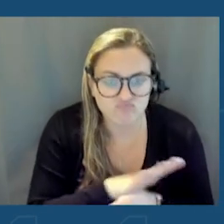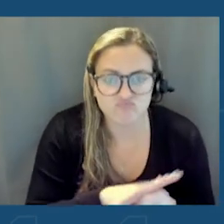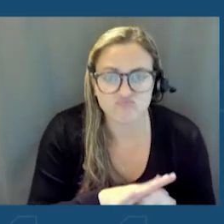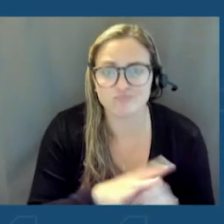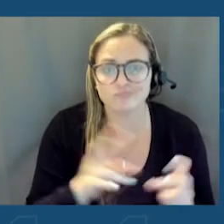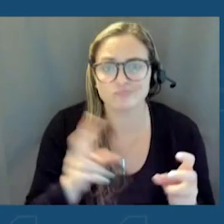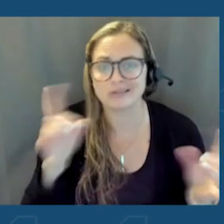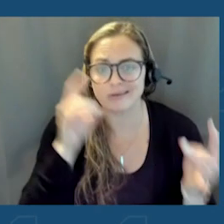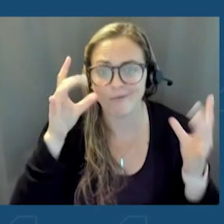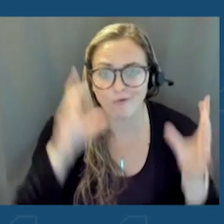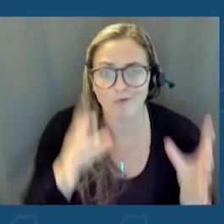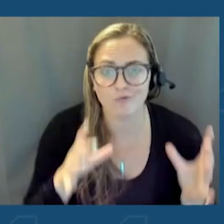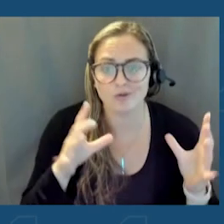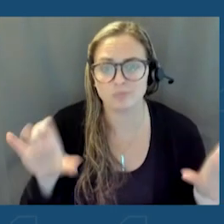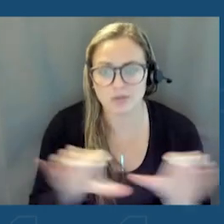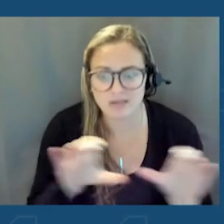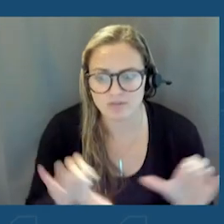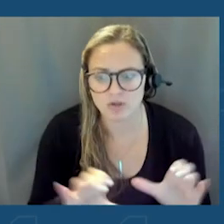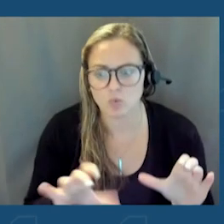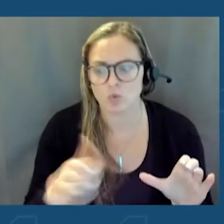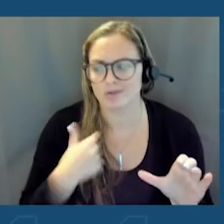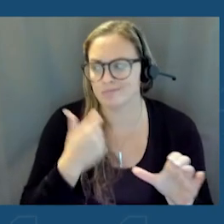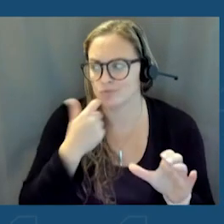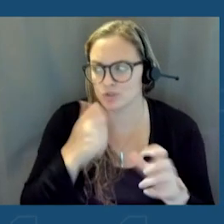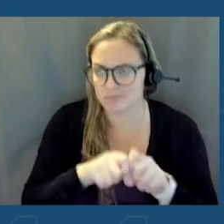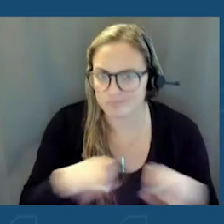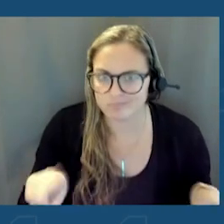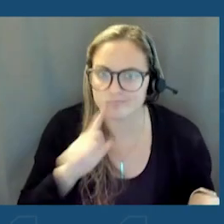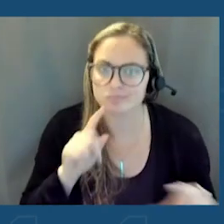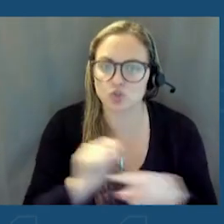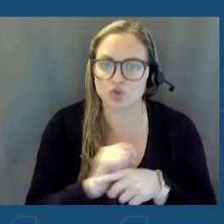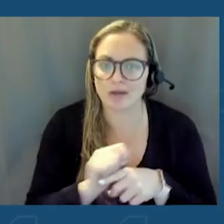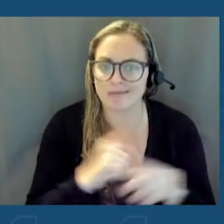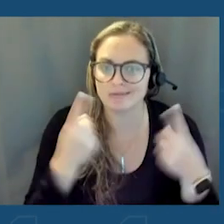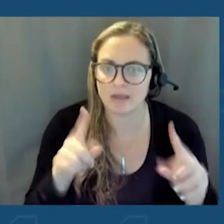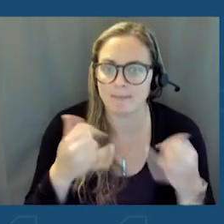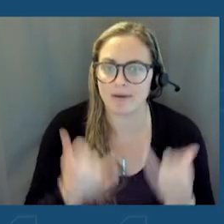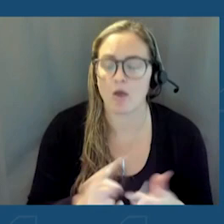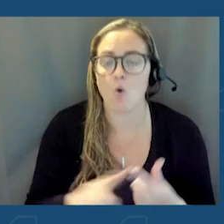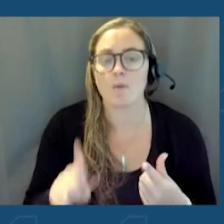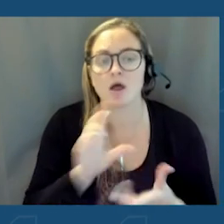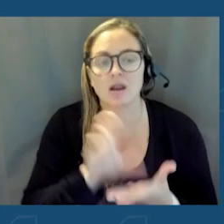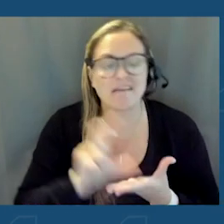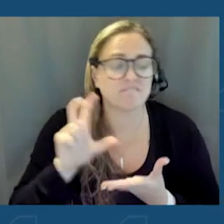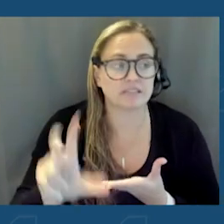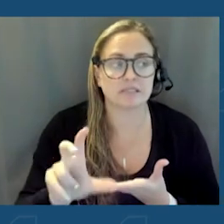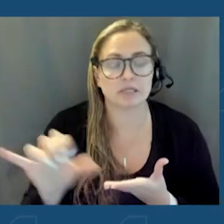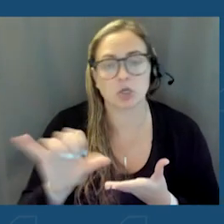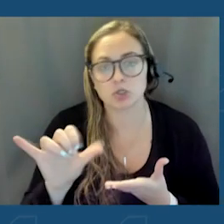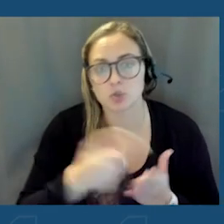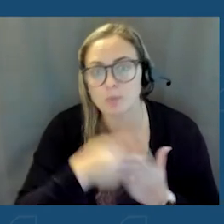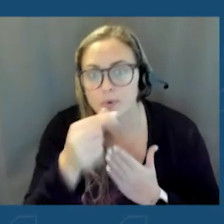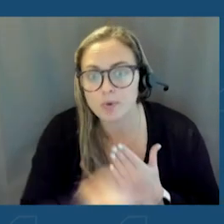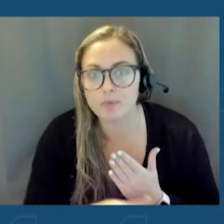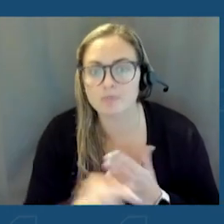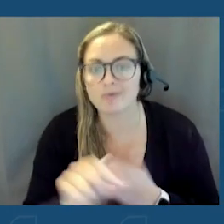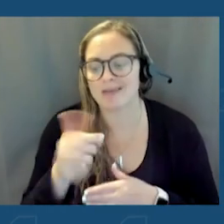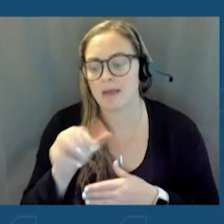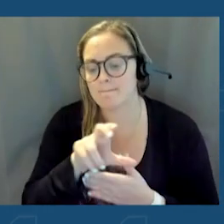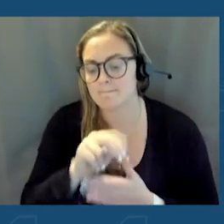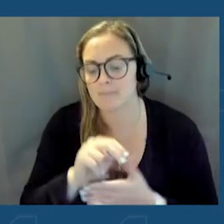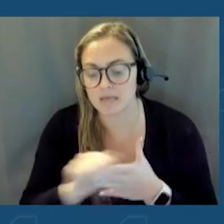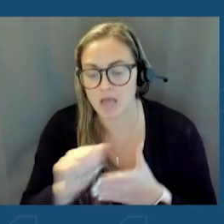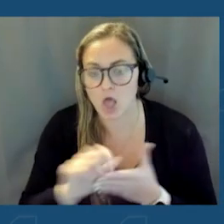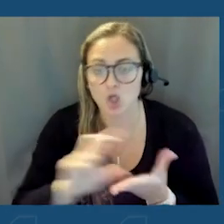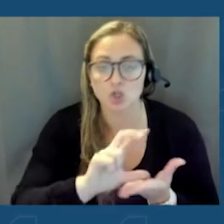on that a couple days ago on training. That's going on, but also investing in programs. We have $10 million out there to go to